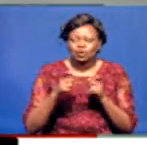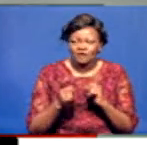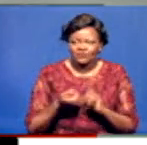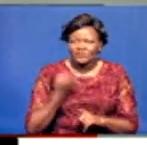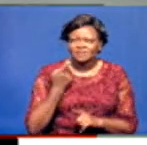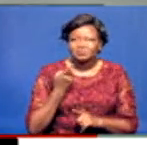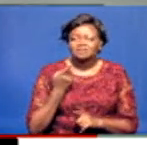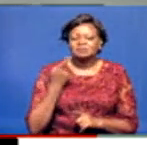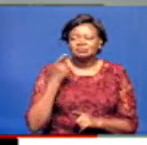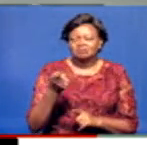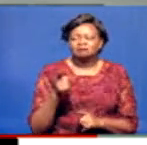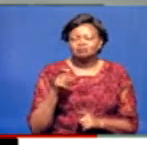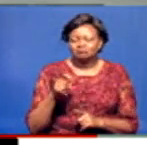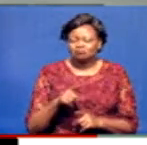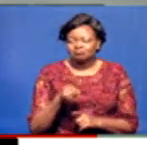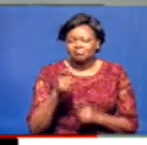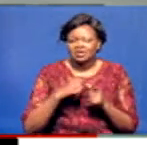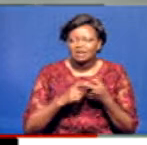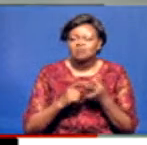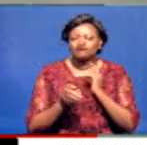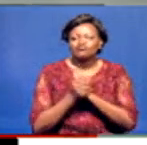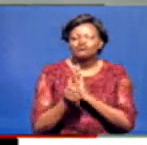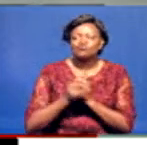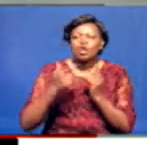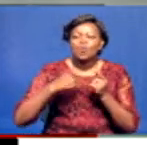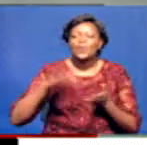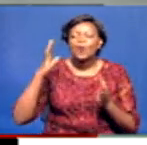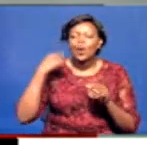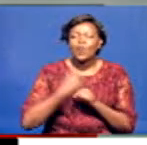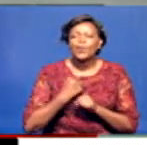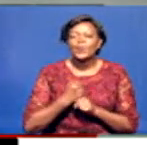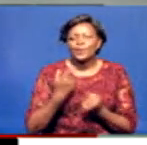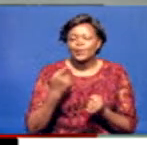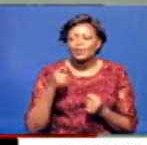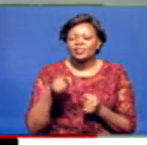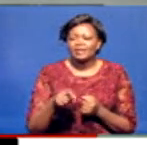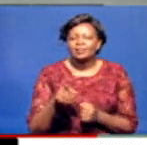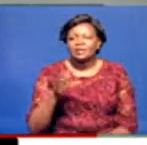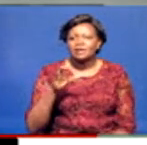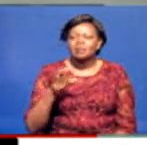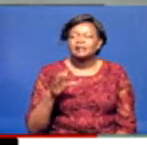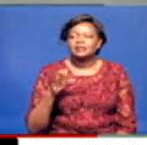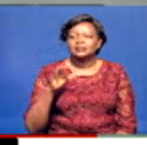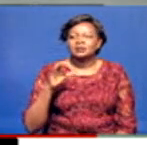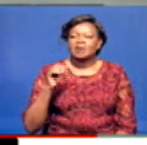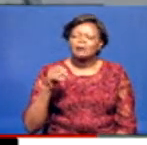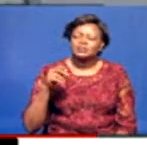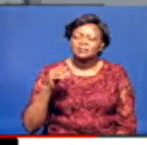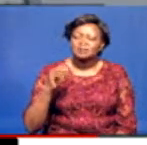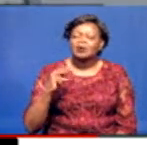and expects the EU to allow more consignments of capsicum and chili in the markets.